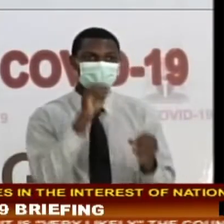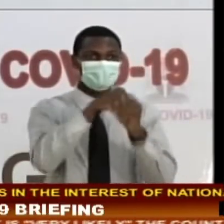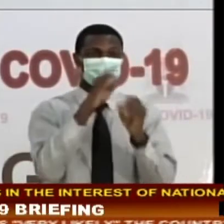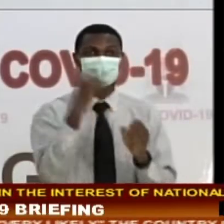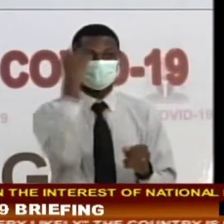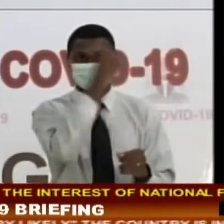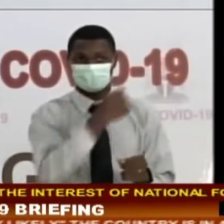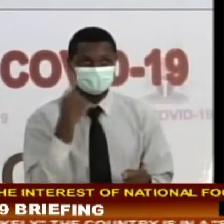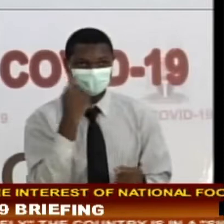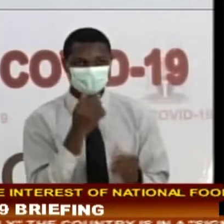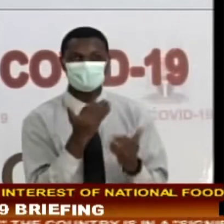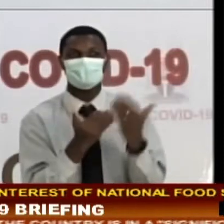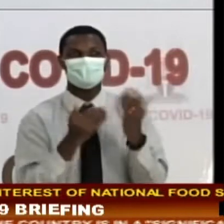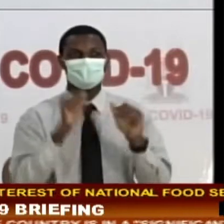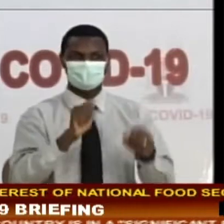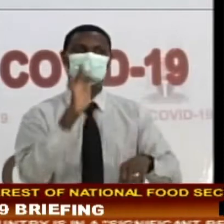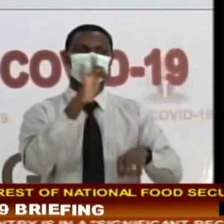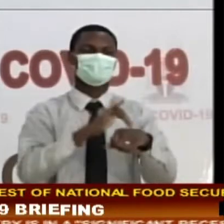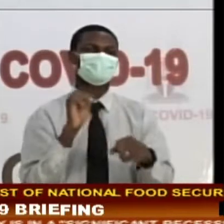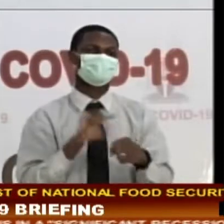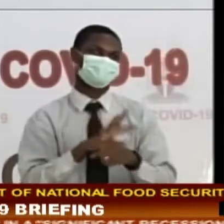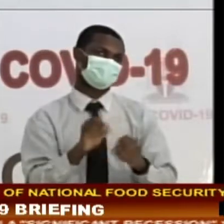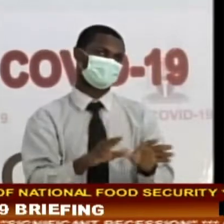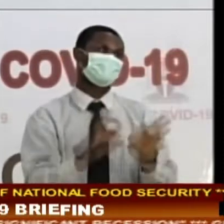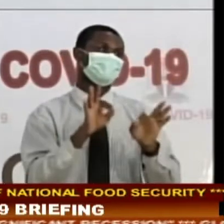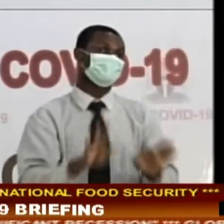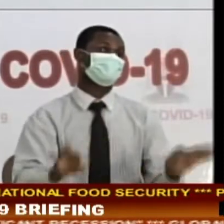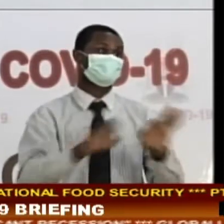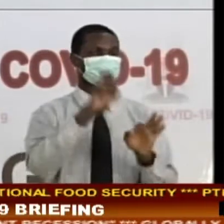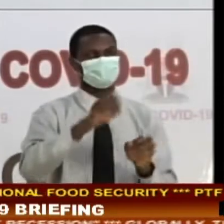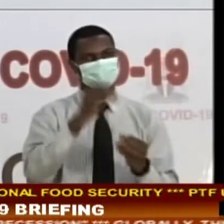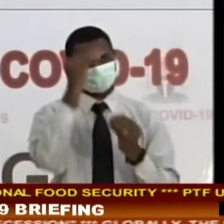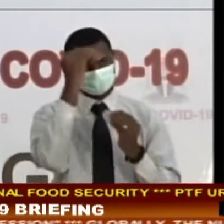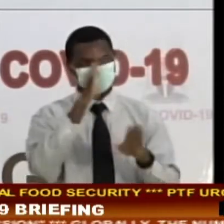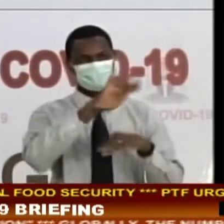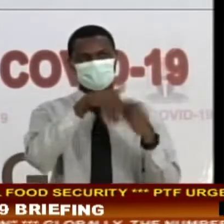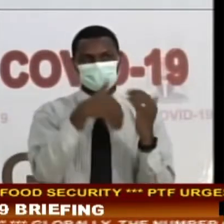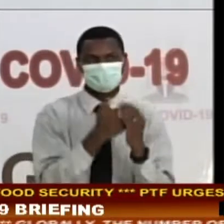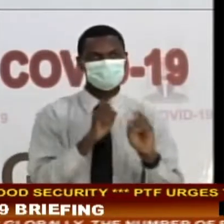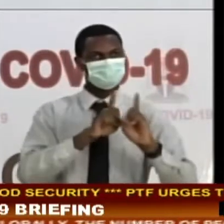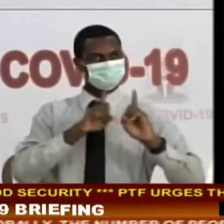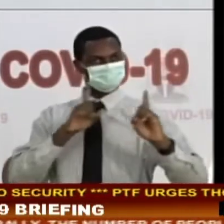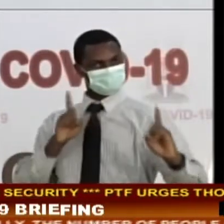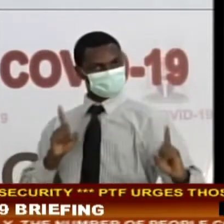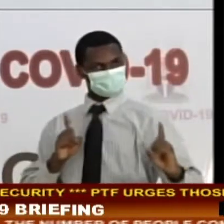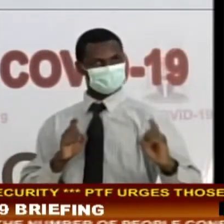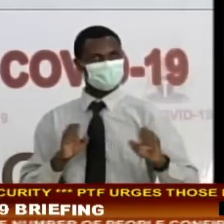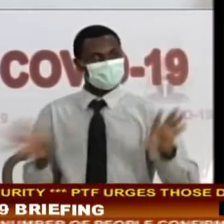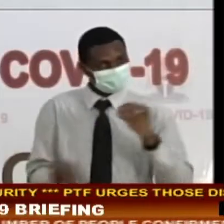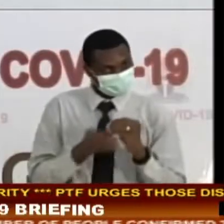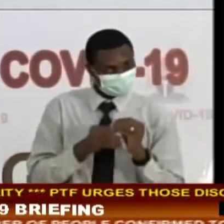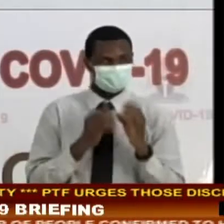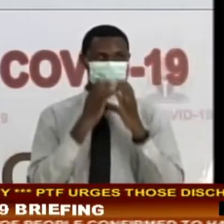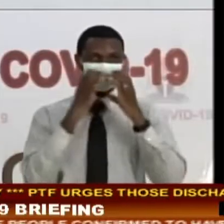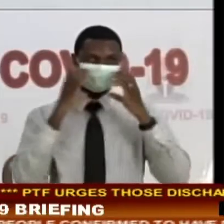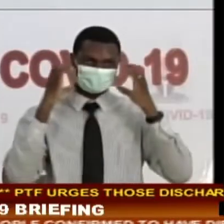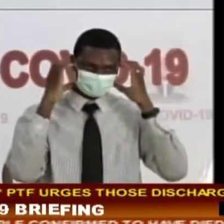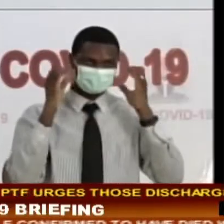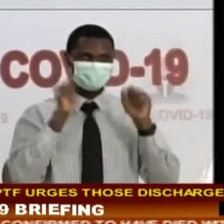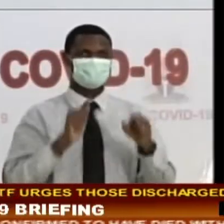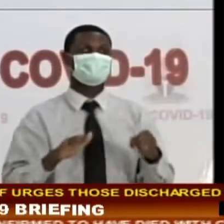for us to maintain those other measures in addition to using a face mask to make sure that we absolutely